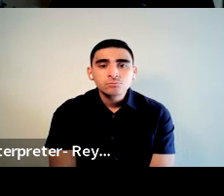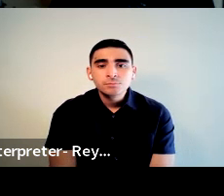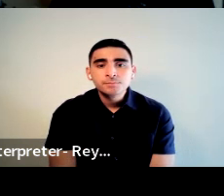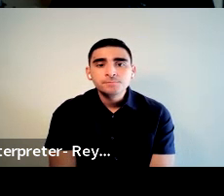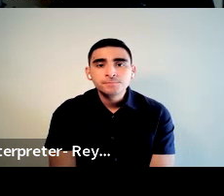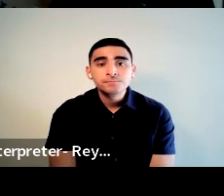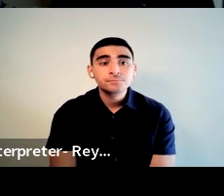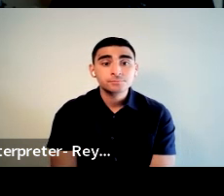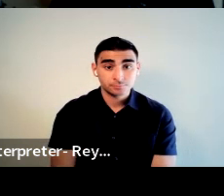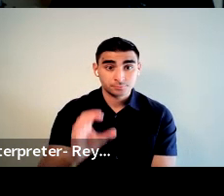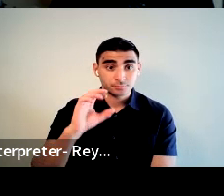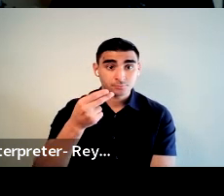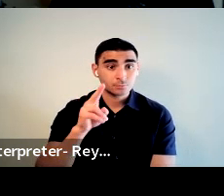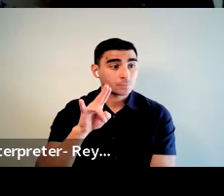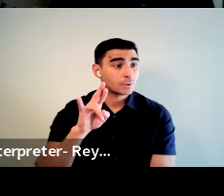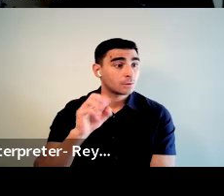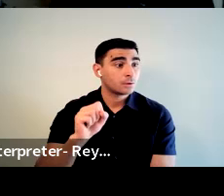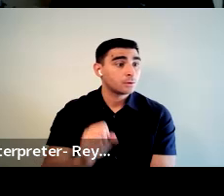Chris, did you have anything to add?